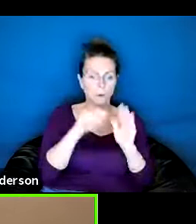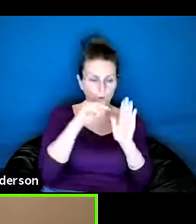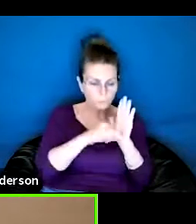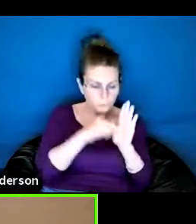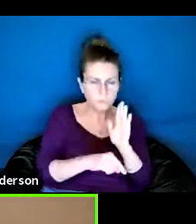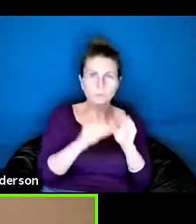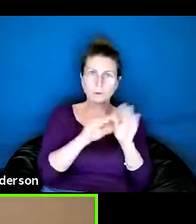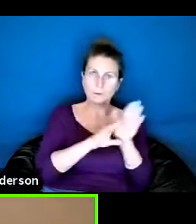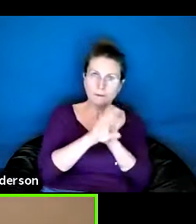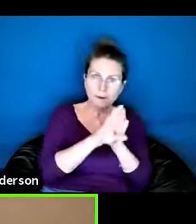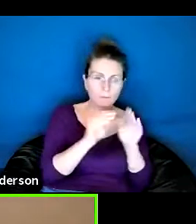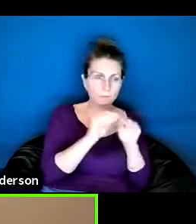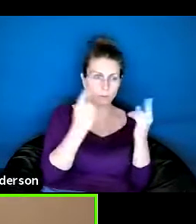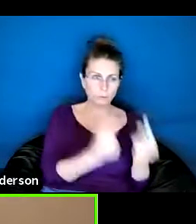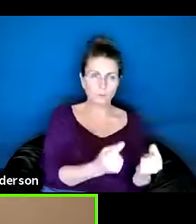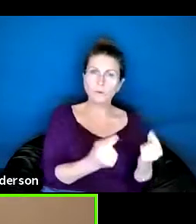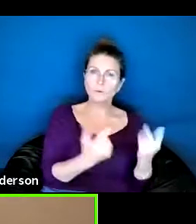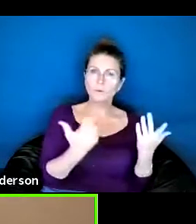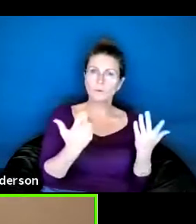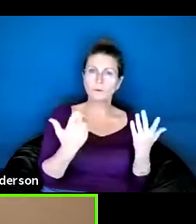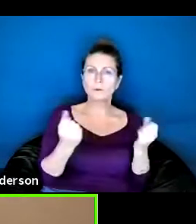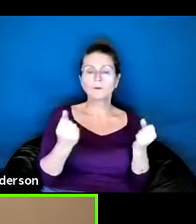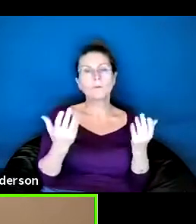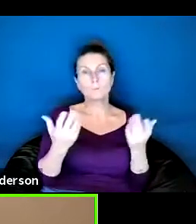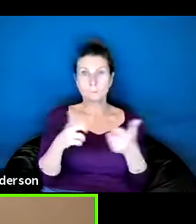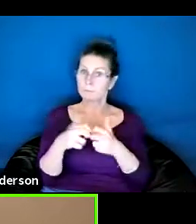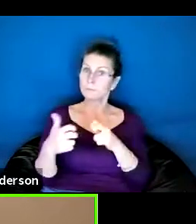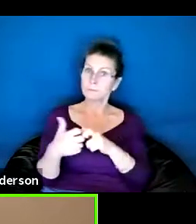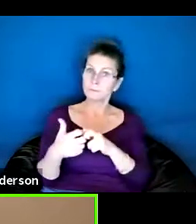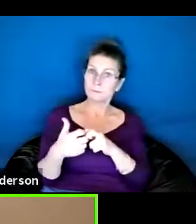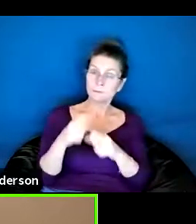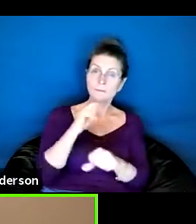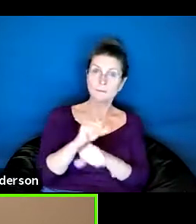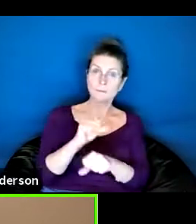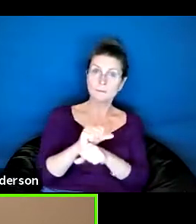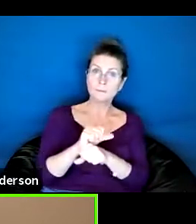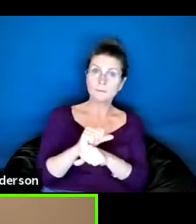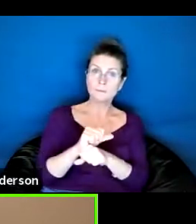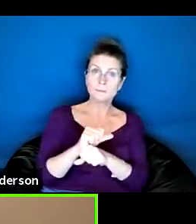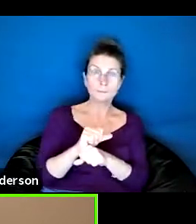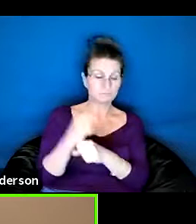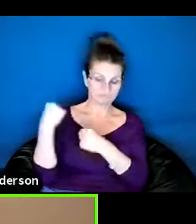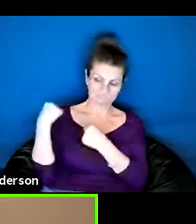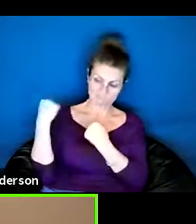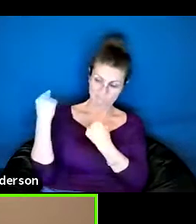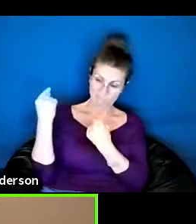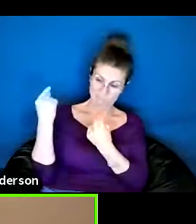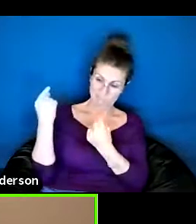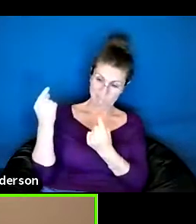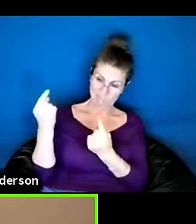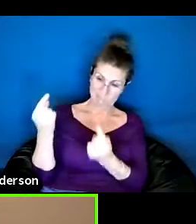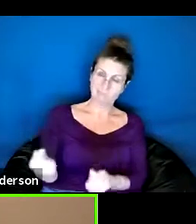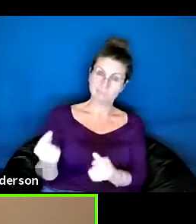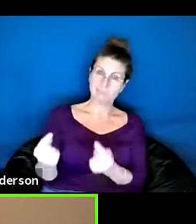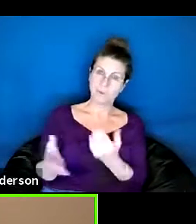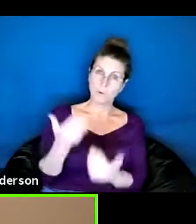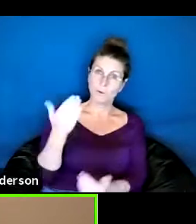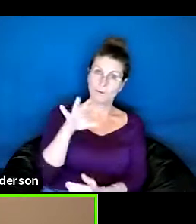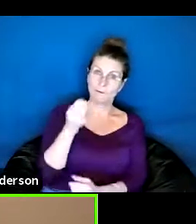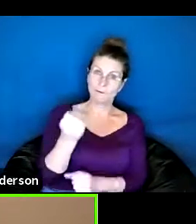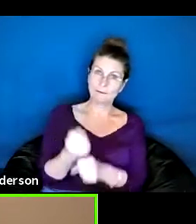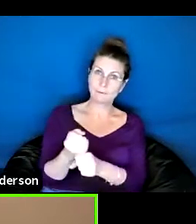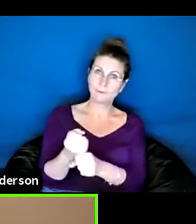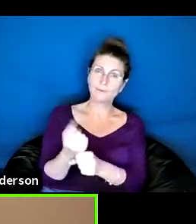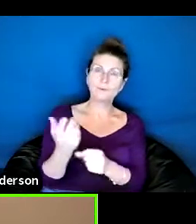which was the focus of the question. So it's a real problem, and it's been here for a long time, and maybe we should look at what the gaps are related